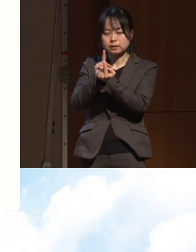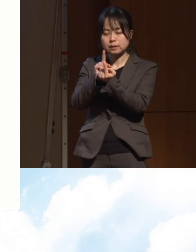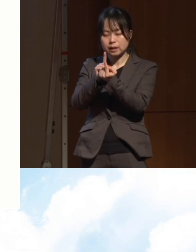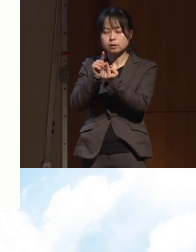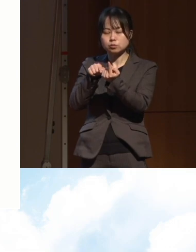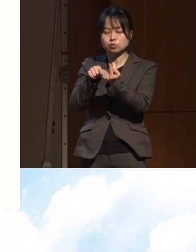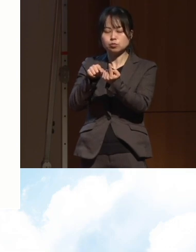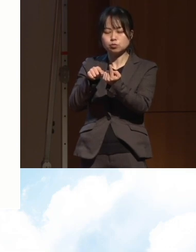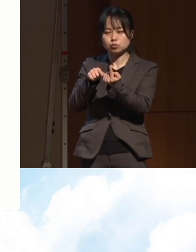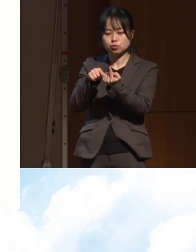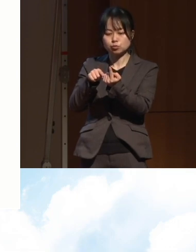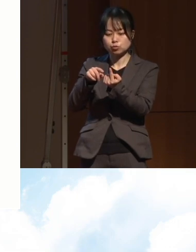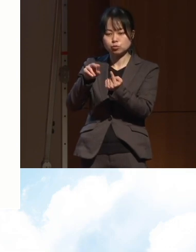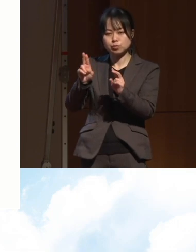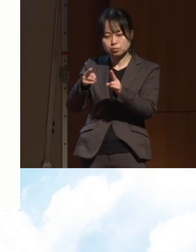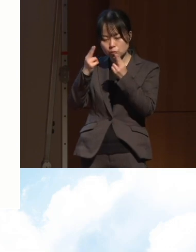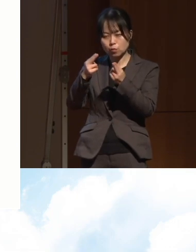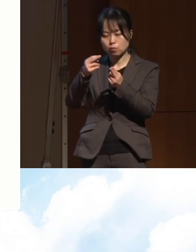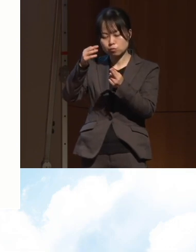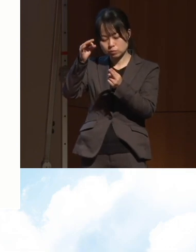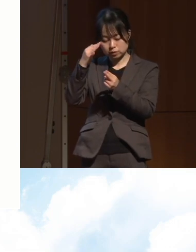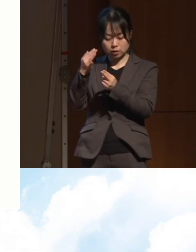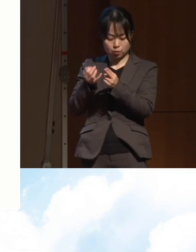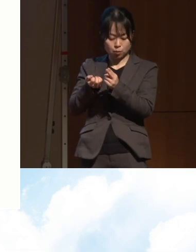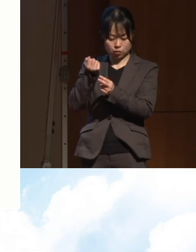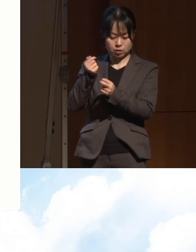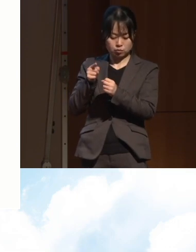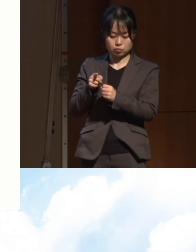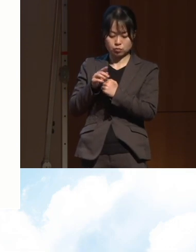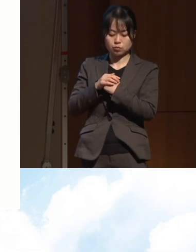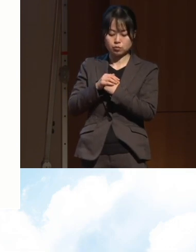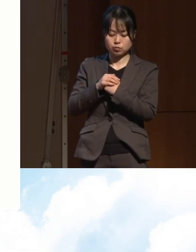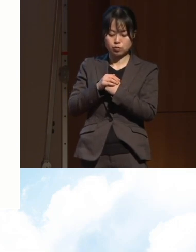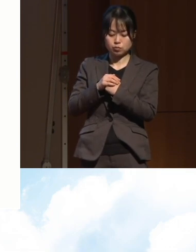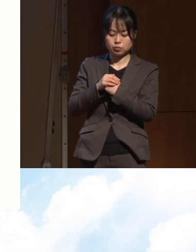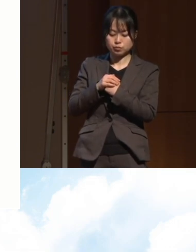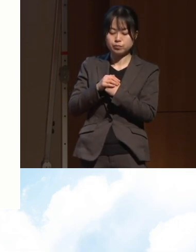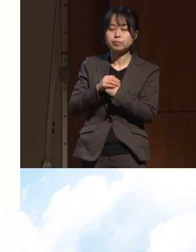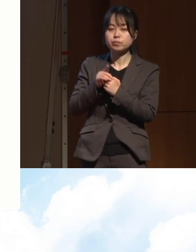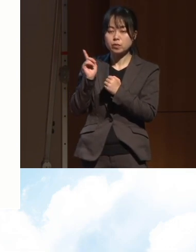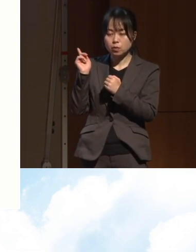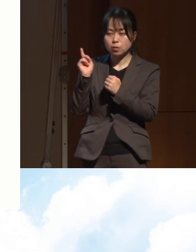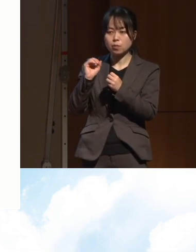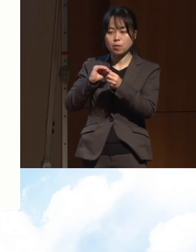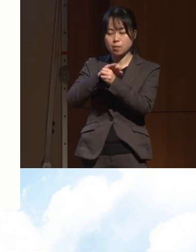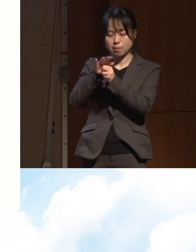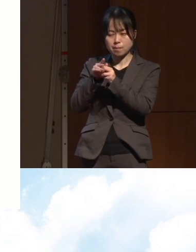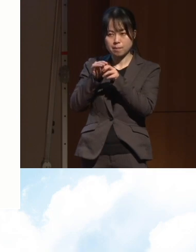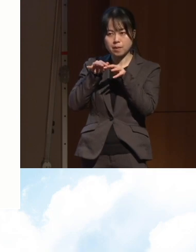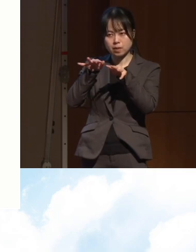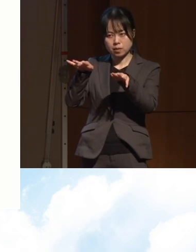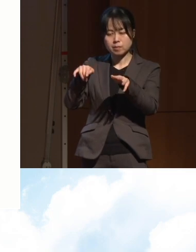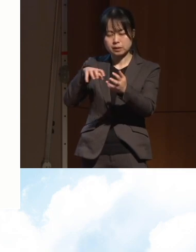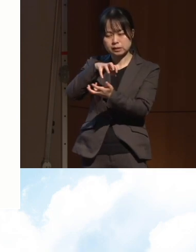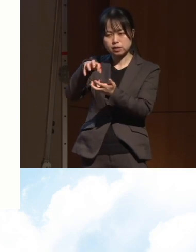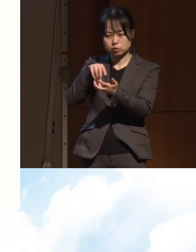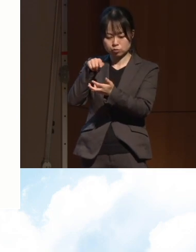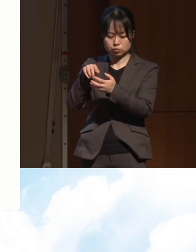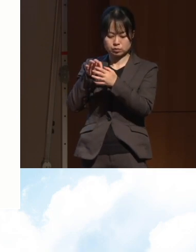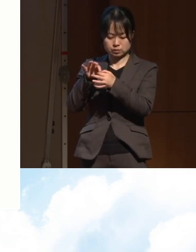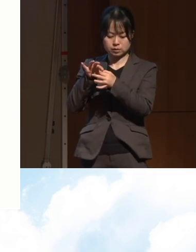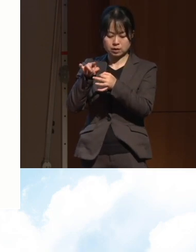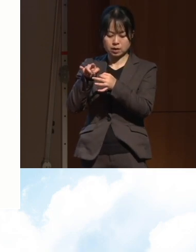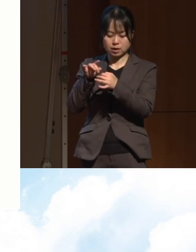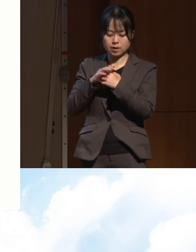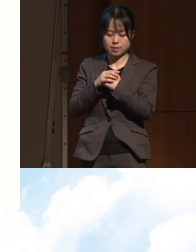potential. People recognize the pandemic potential of airborne and vector-borne pathogens. But finally, I'd like to